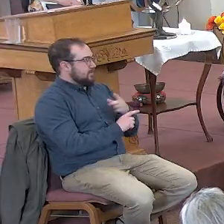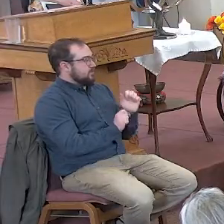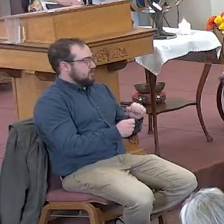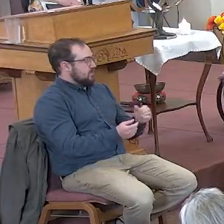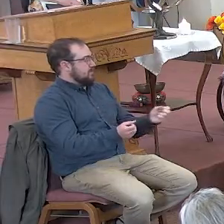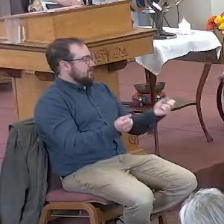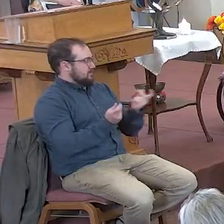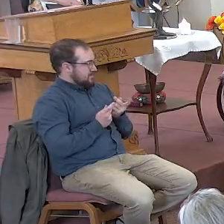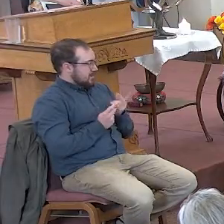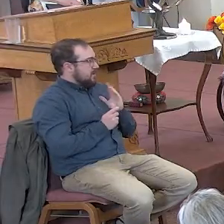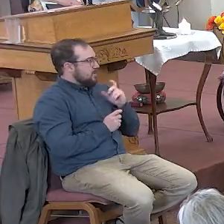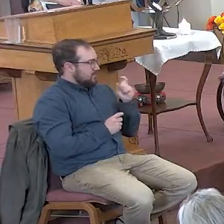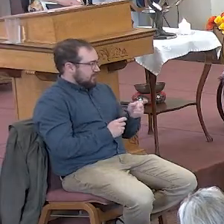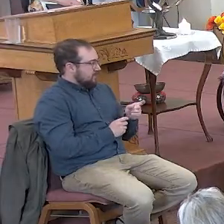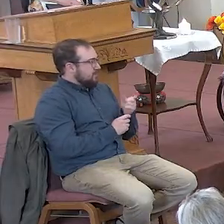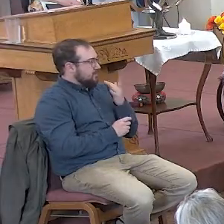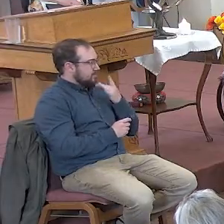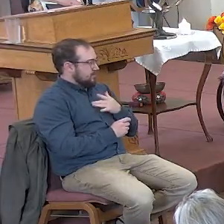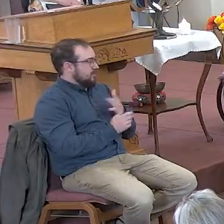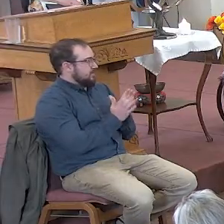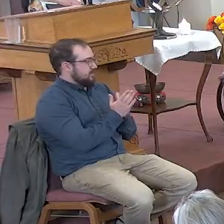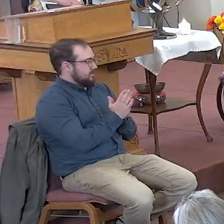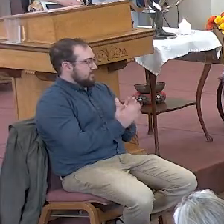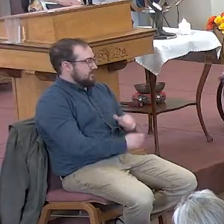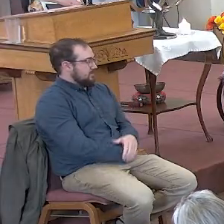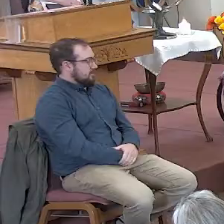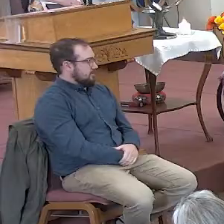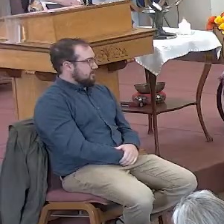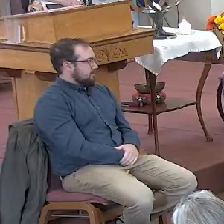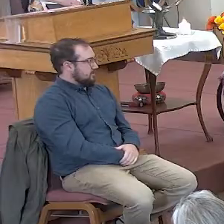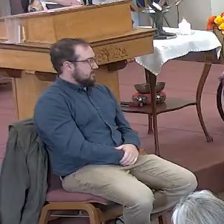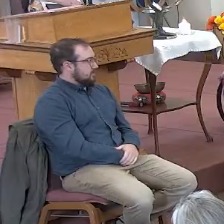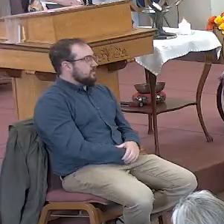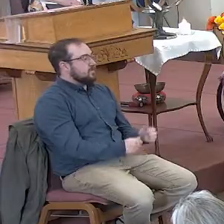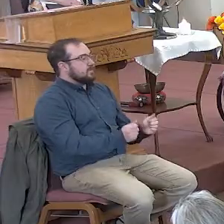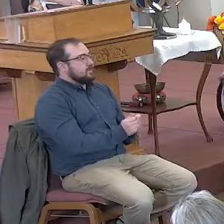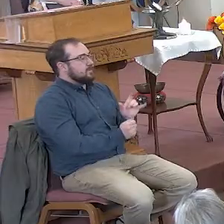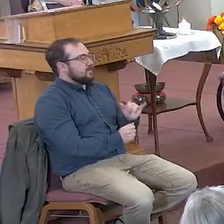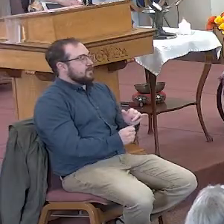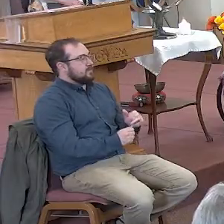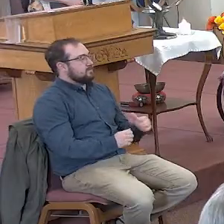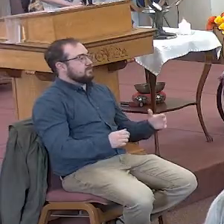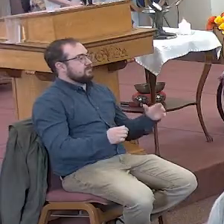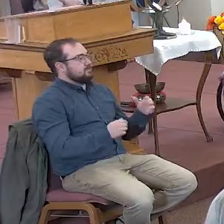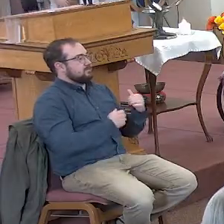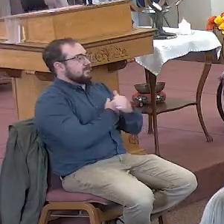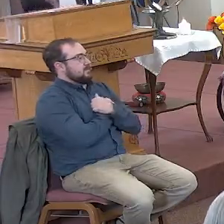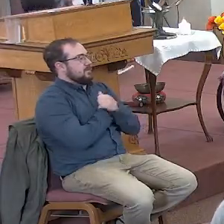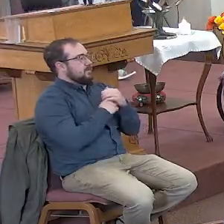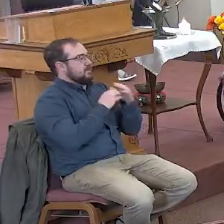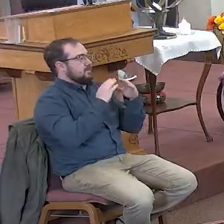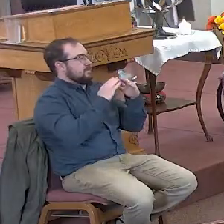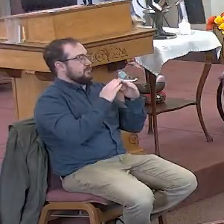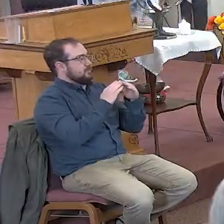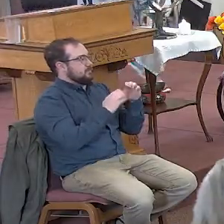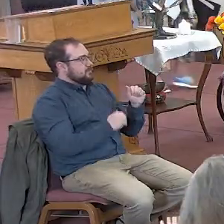come and I'll get you a birthday card, okay? Okay, with that, let's go ahead and make the love arch.